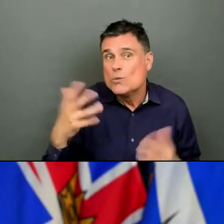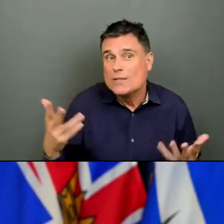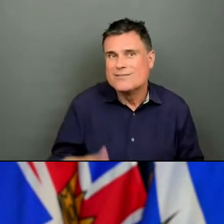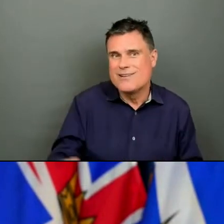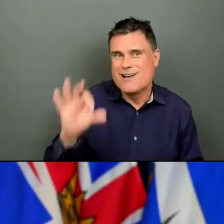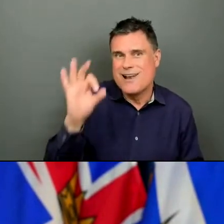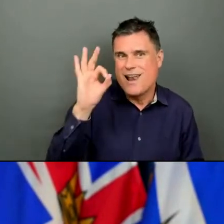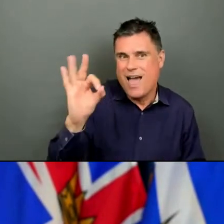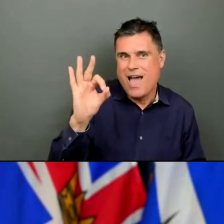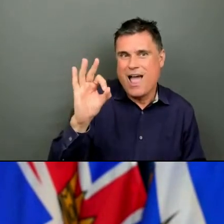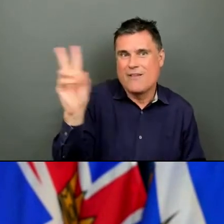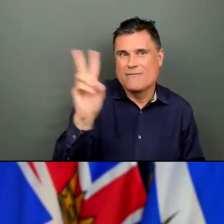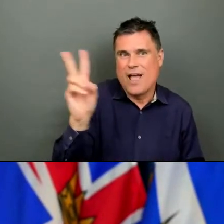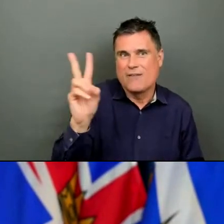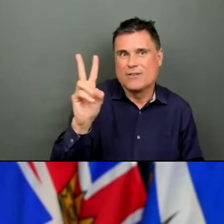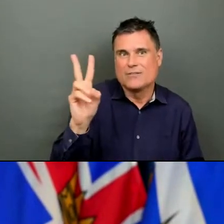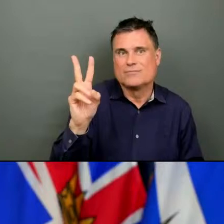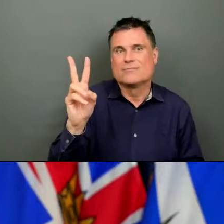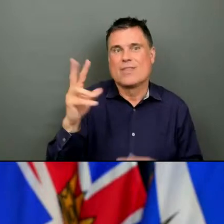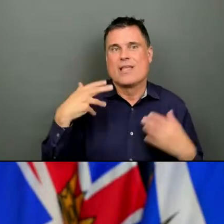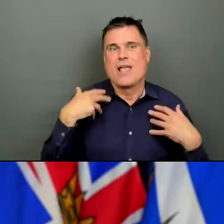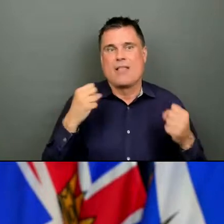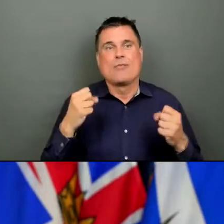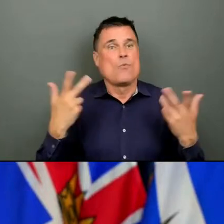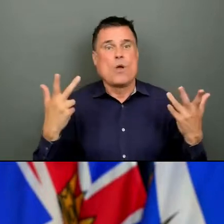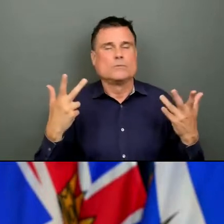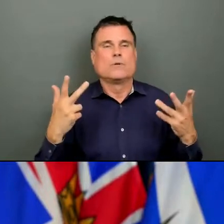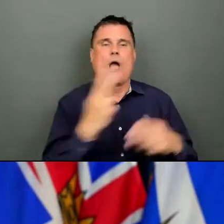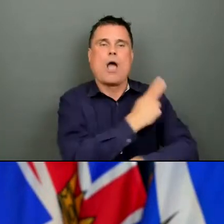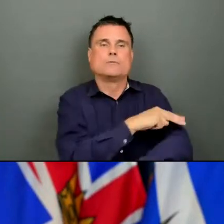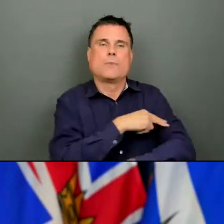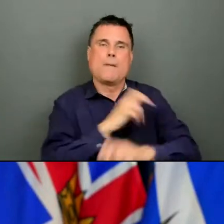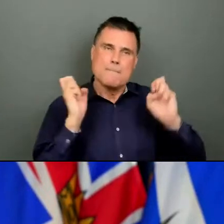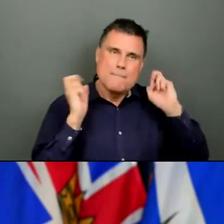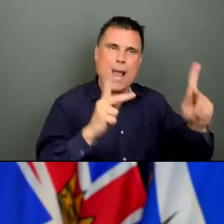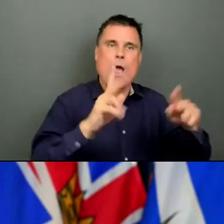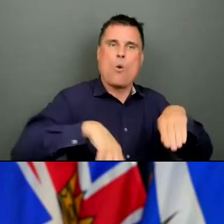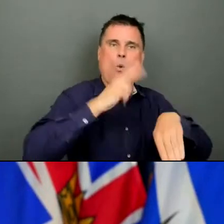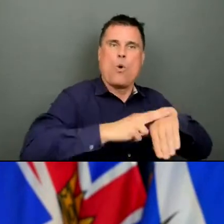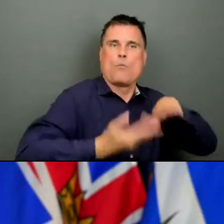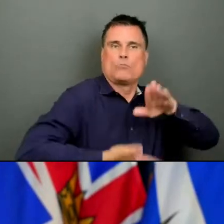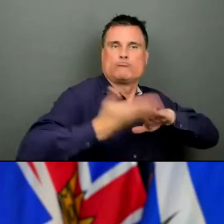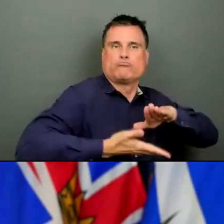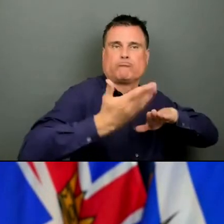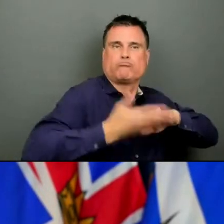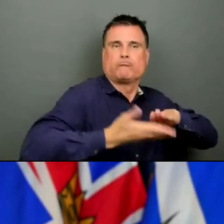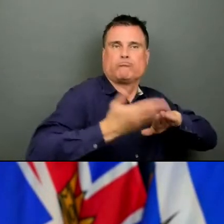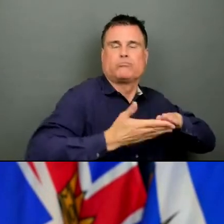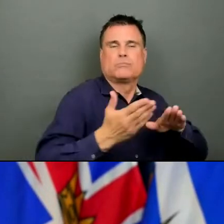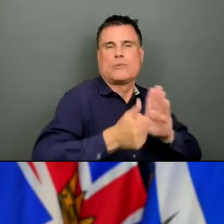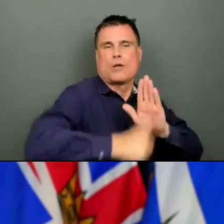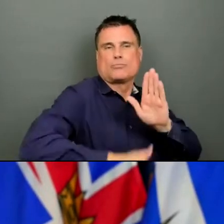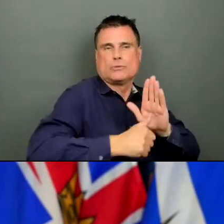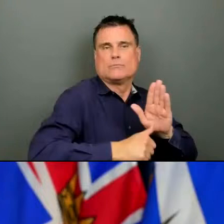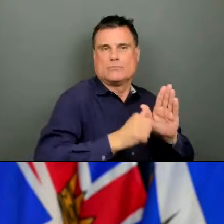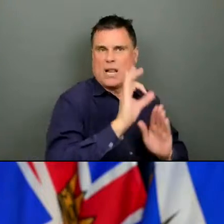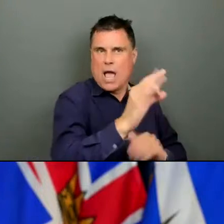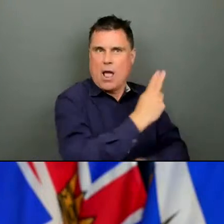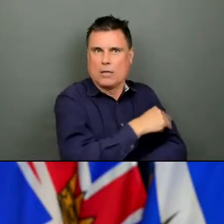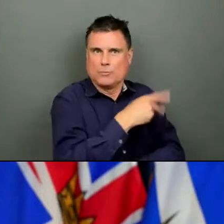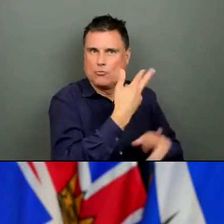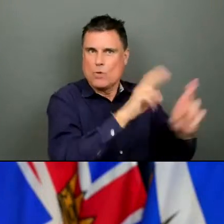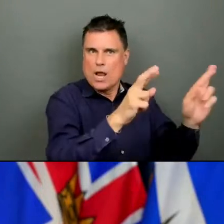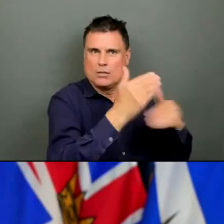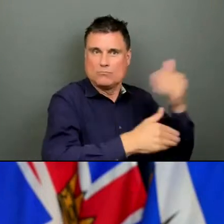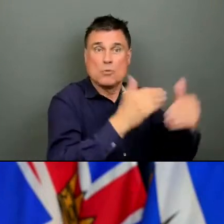Vancouver hospitals are now back to full operations, all nine, in our surgical renewal update this week. You might recall that last week